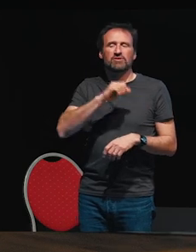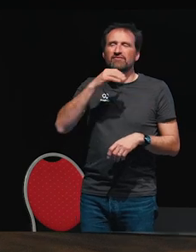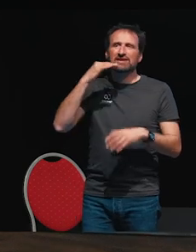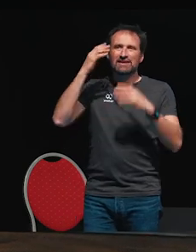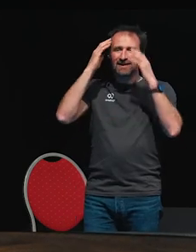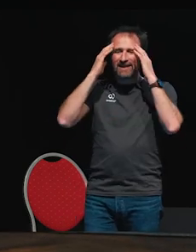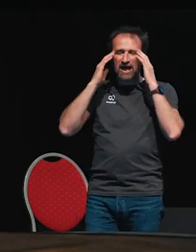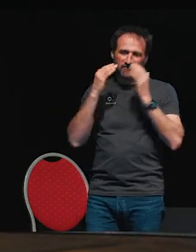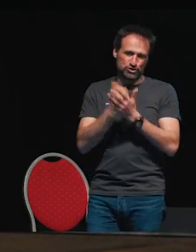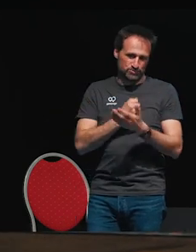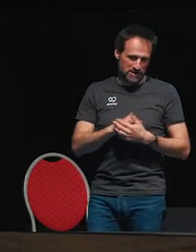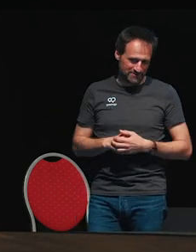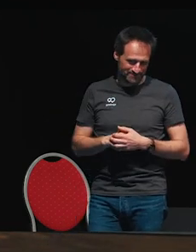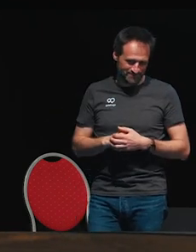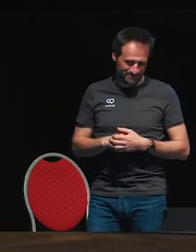So